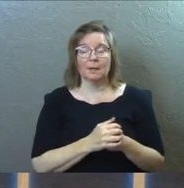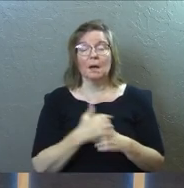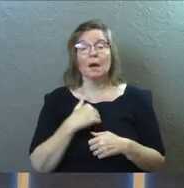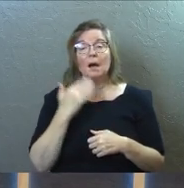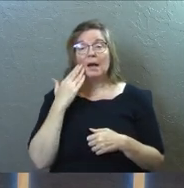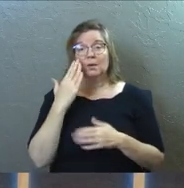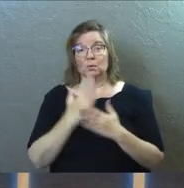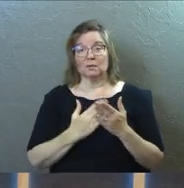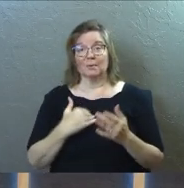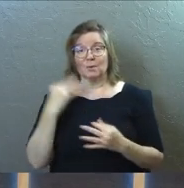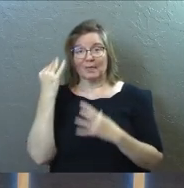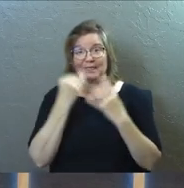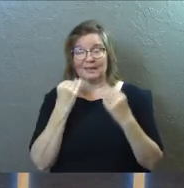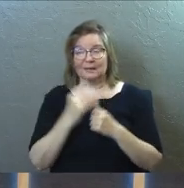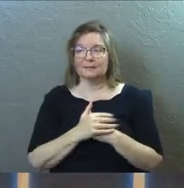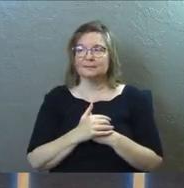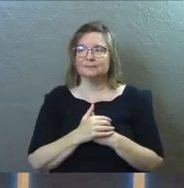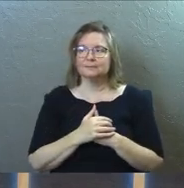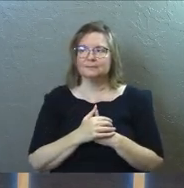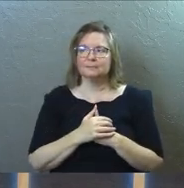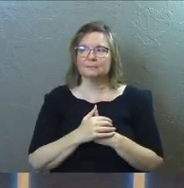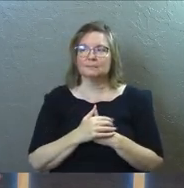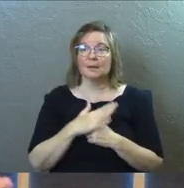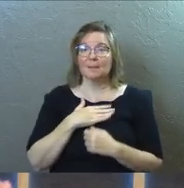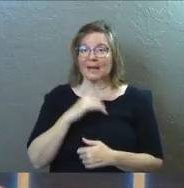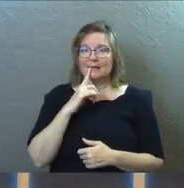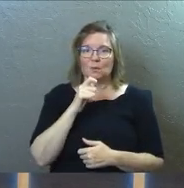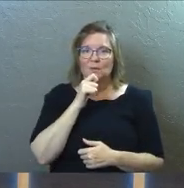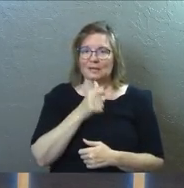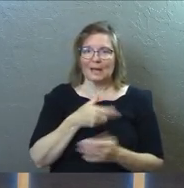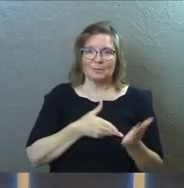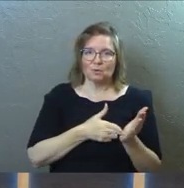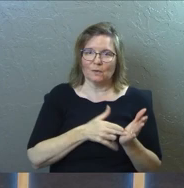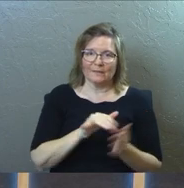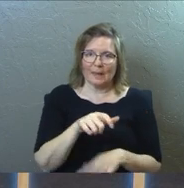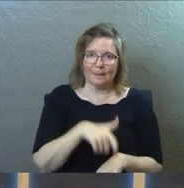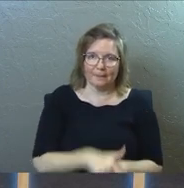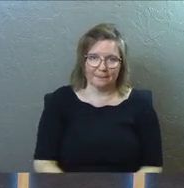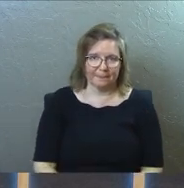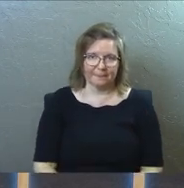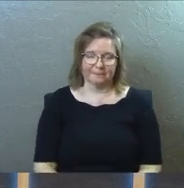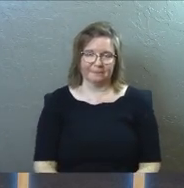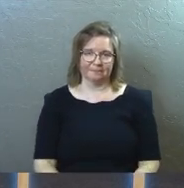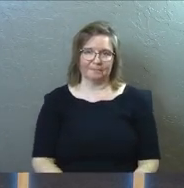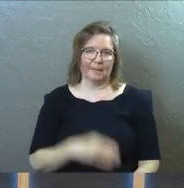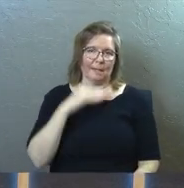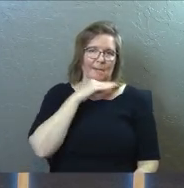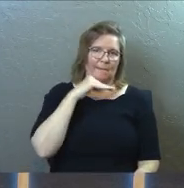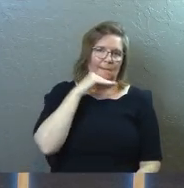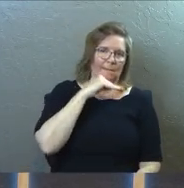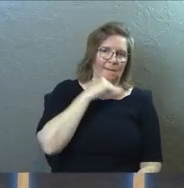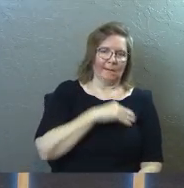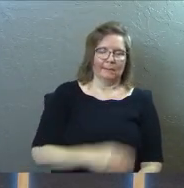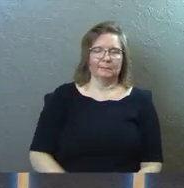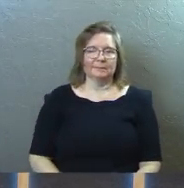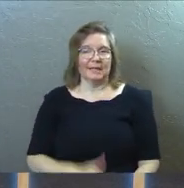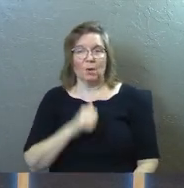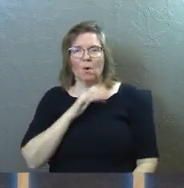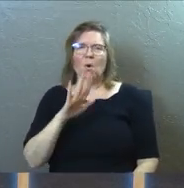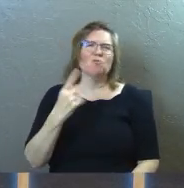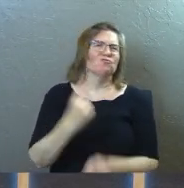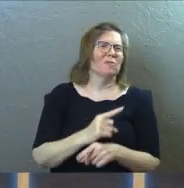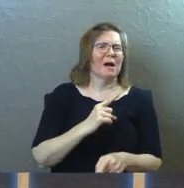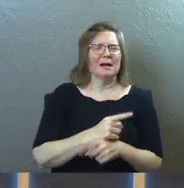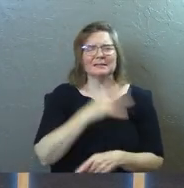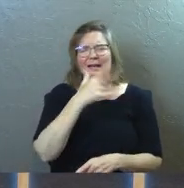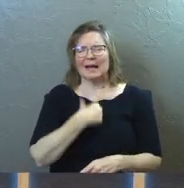Now, I know what some of you are thinking. My kid will not be truthful at that point. They will not just suddenly confess, you're